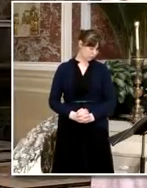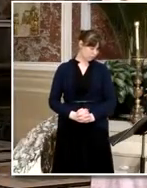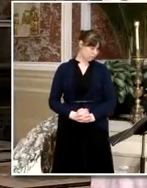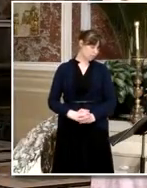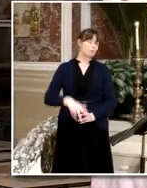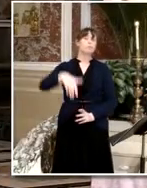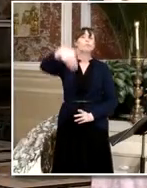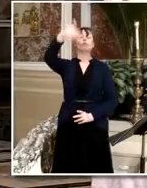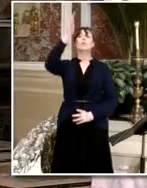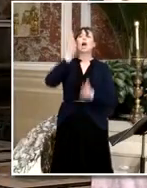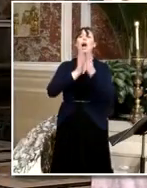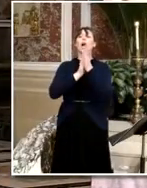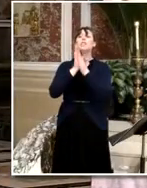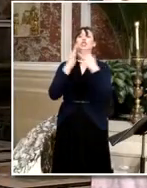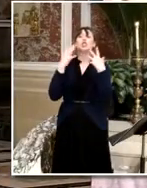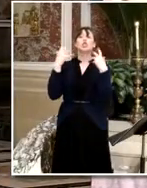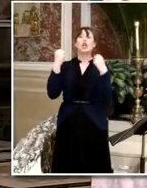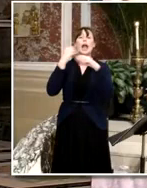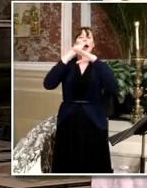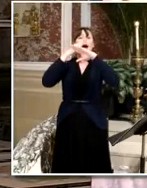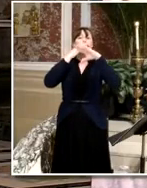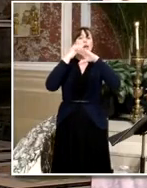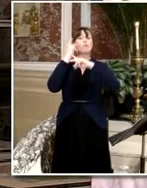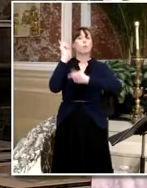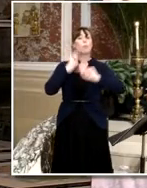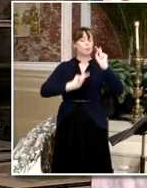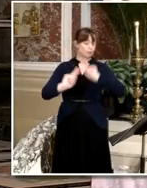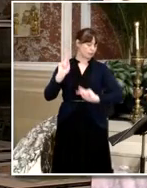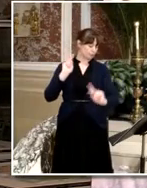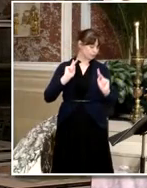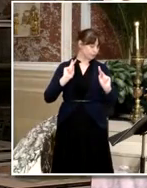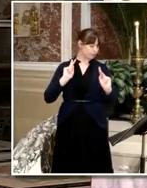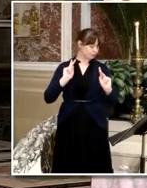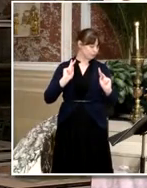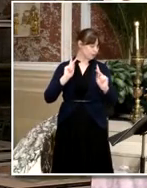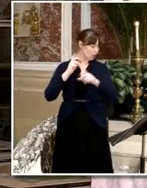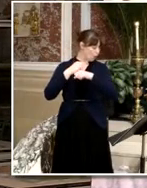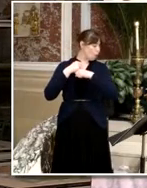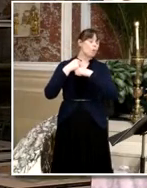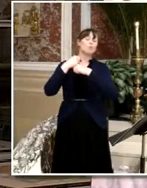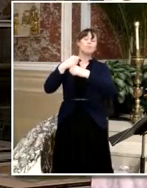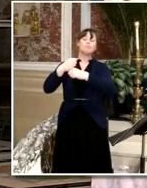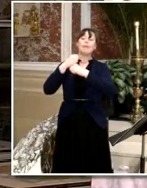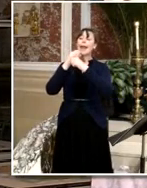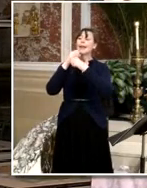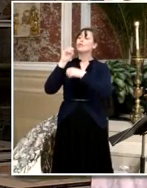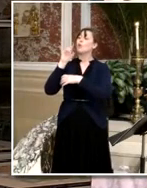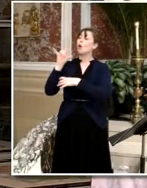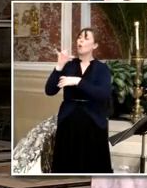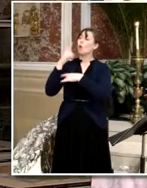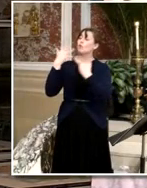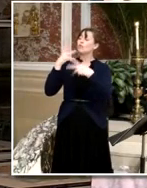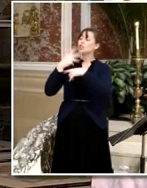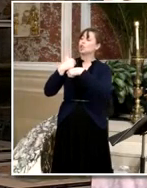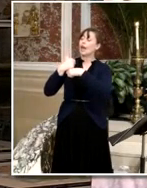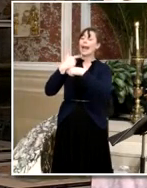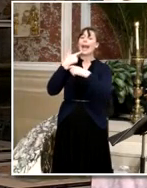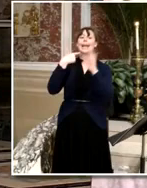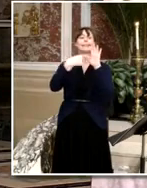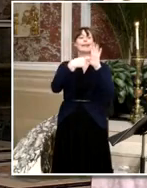O God, strength and protection of your people, who have made the oil you created a sign of